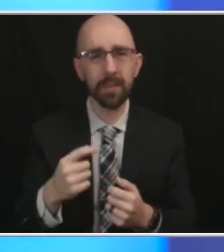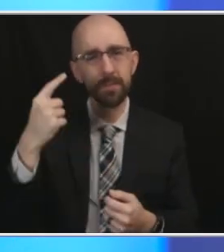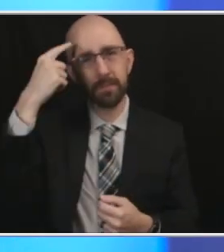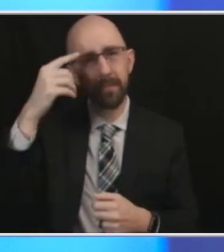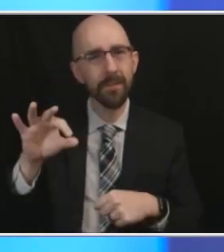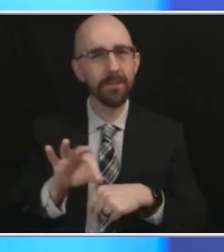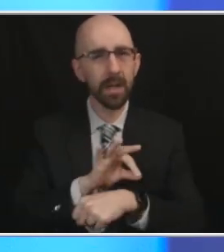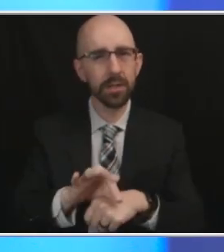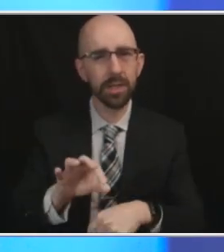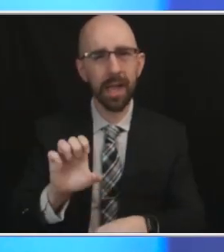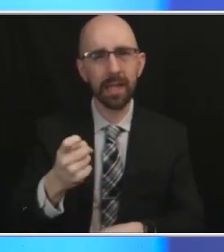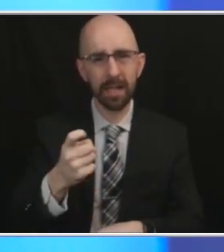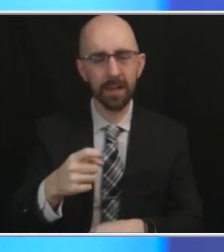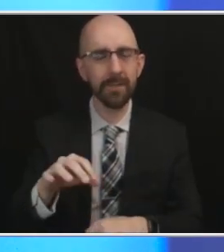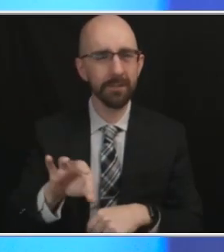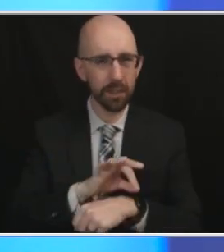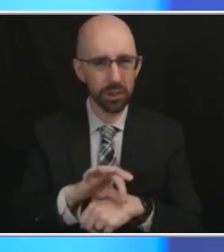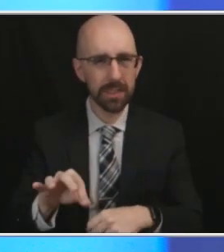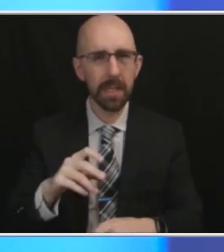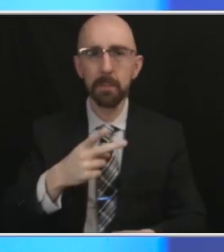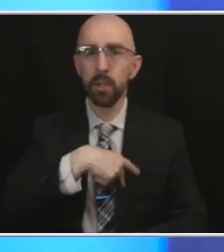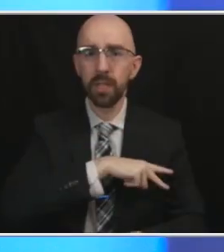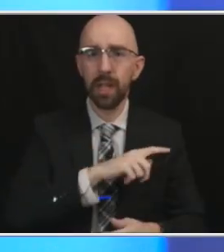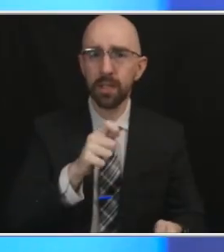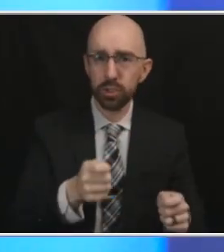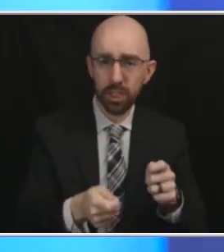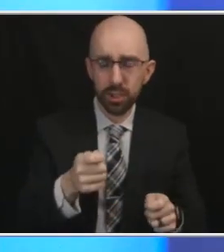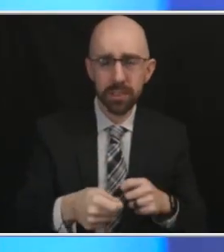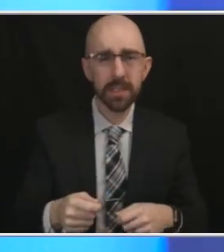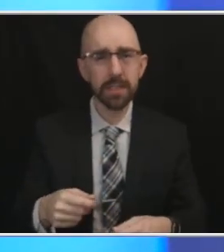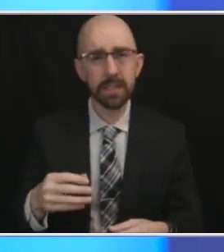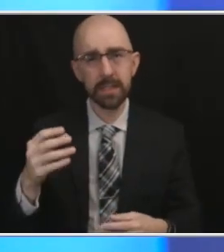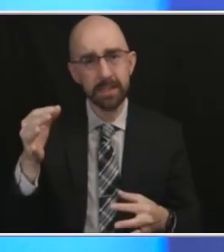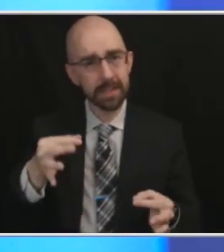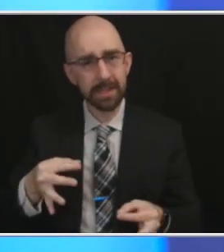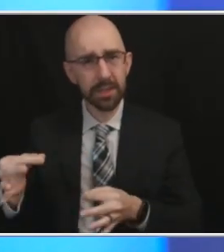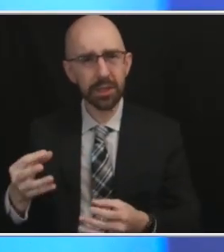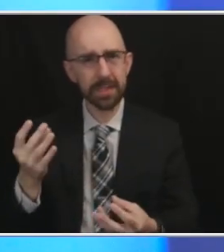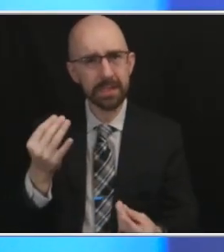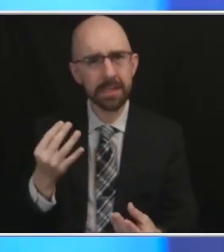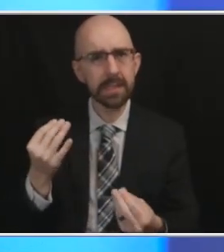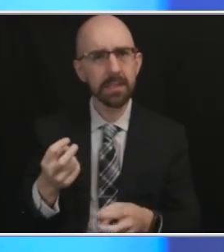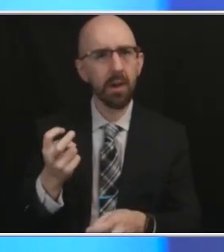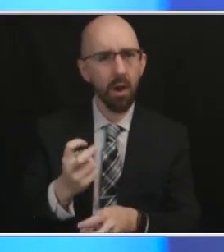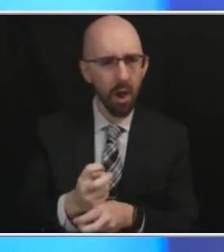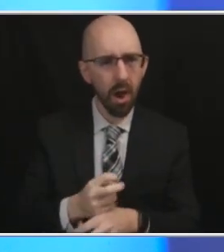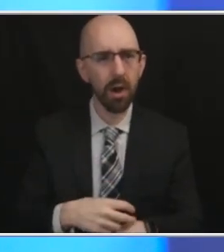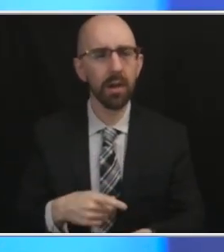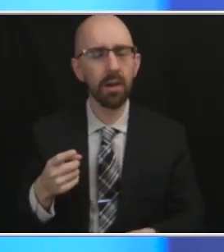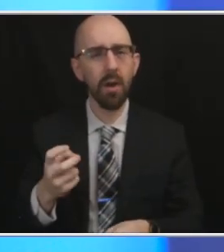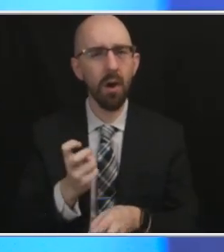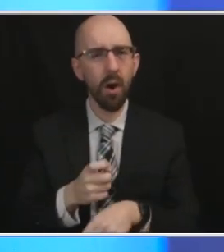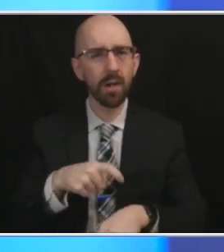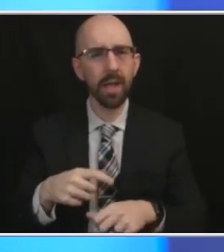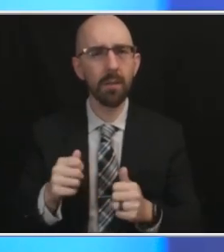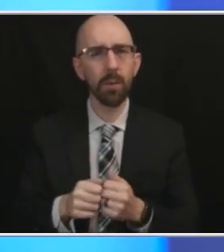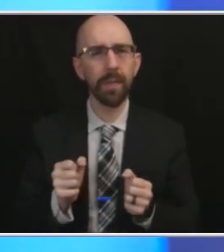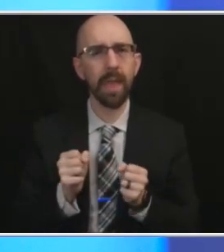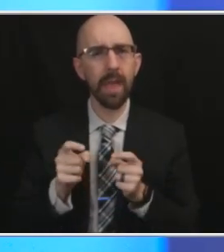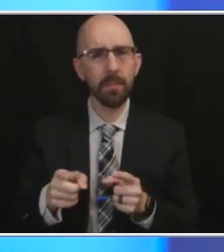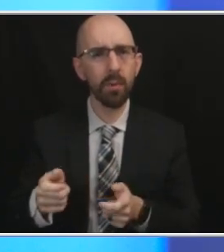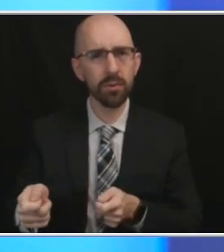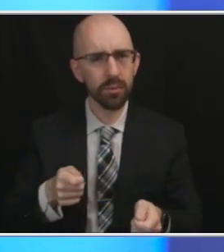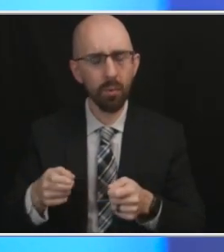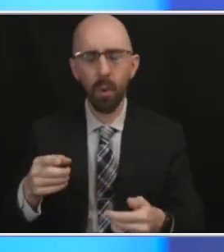in personality, difficulty with decision making, disinhibition or difficulty with impulse control. And then